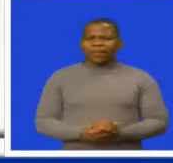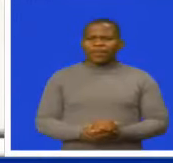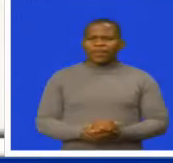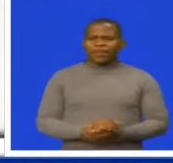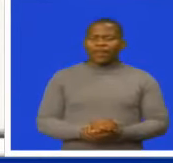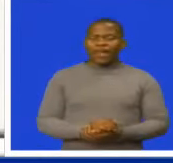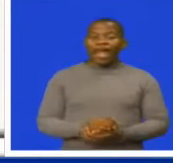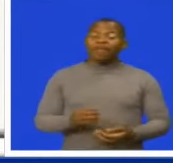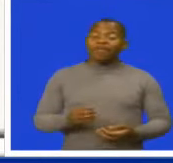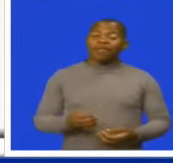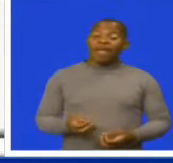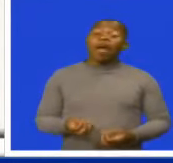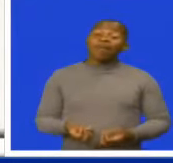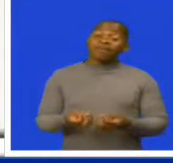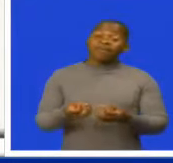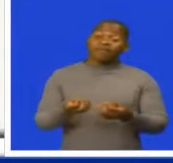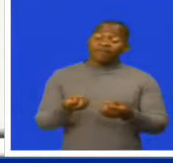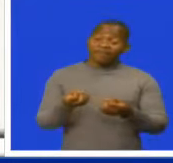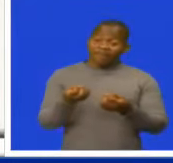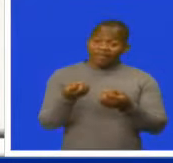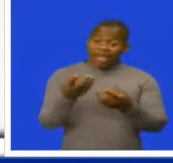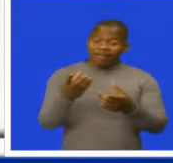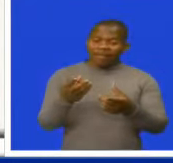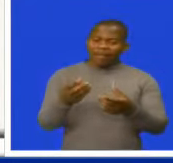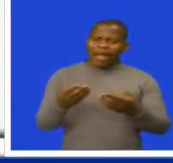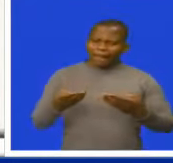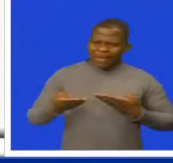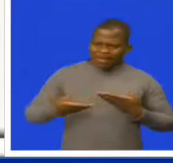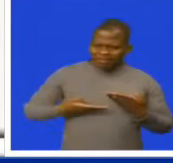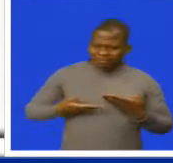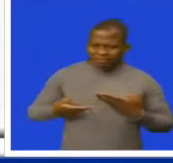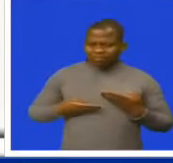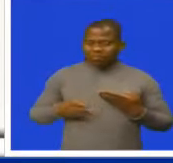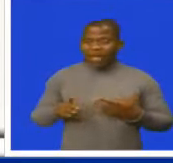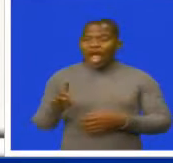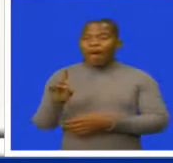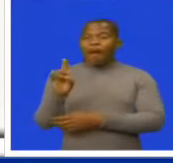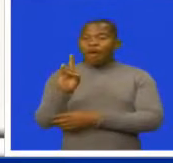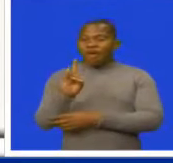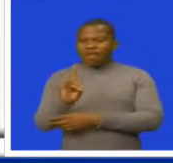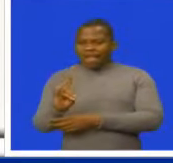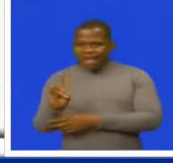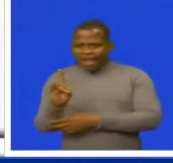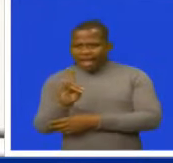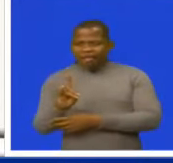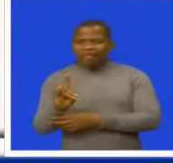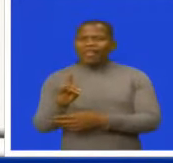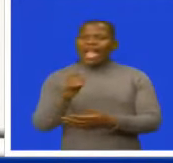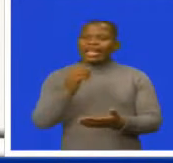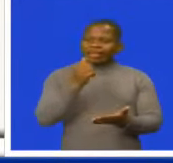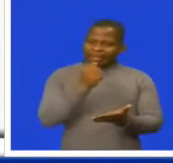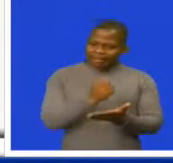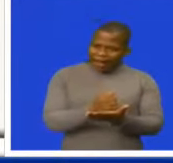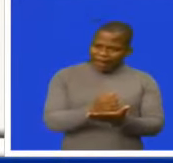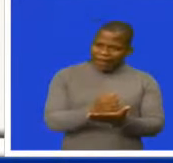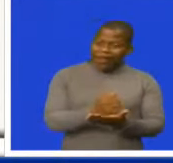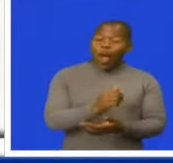nemahotela nalapho kuhlalwa khona. Lesitempu sokuthi bayilandzele